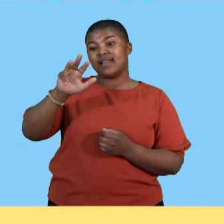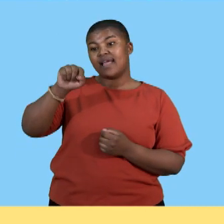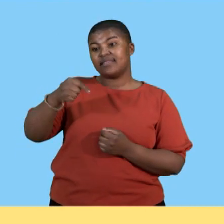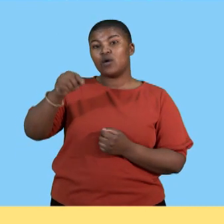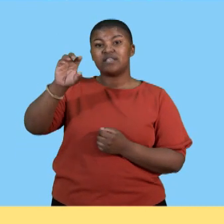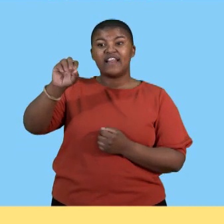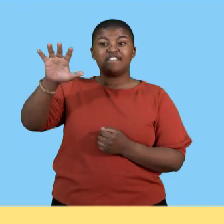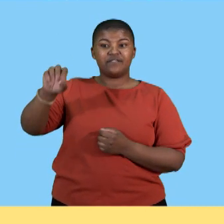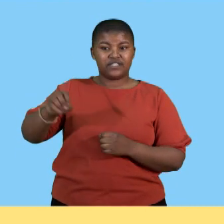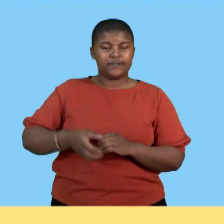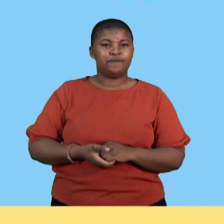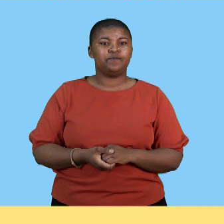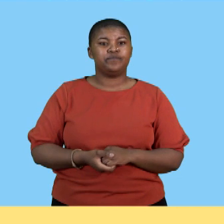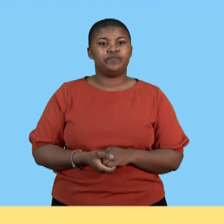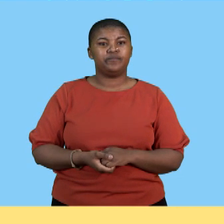9,050.